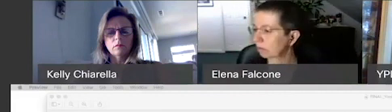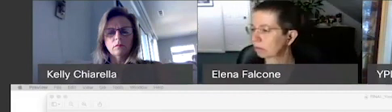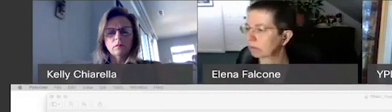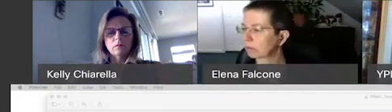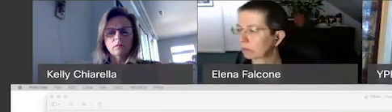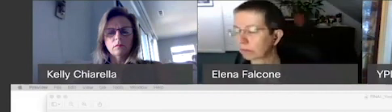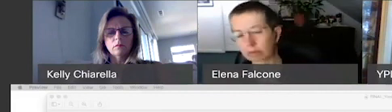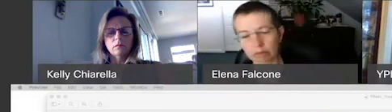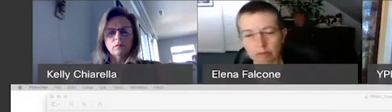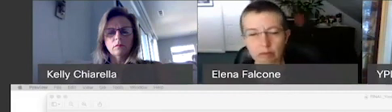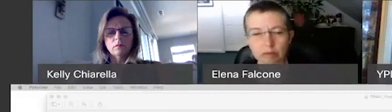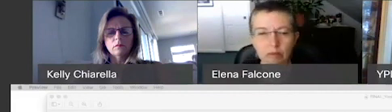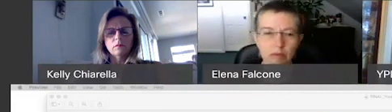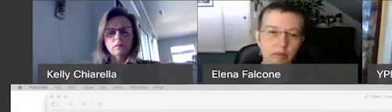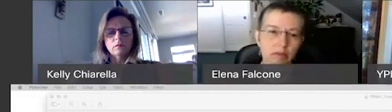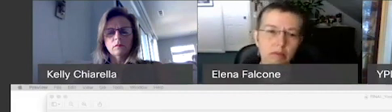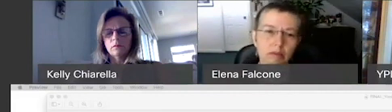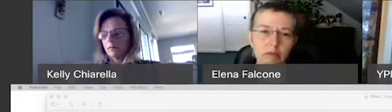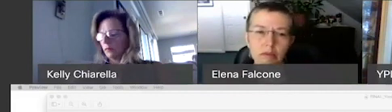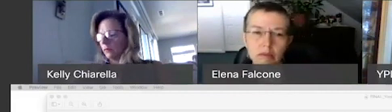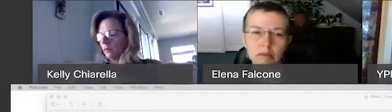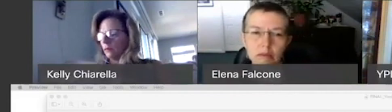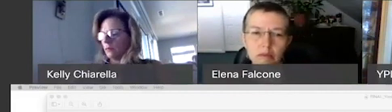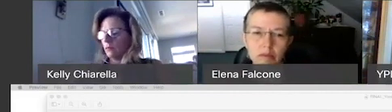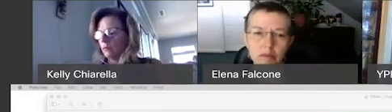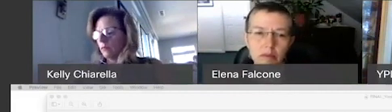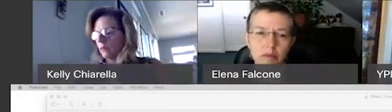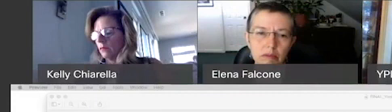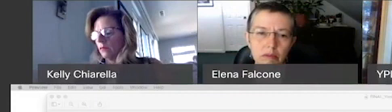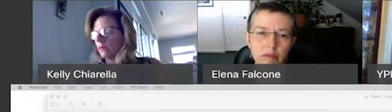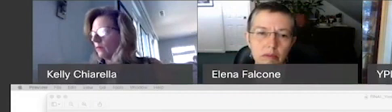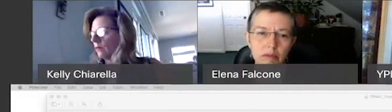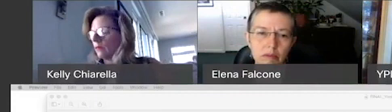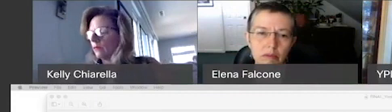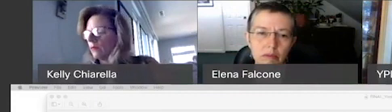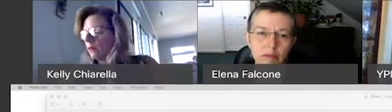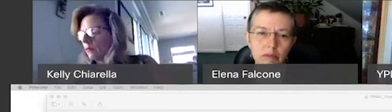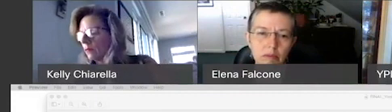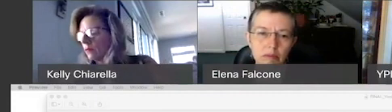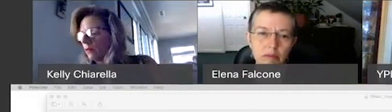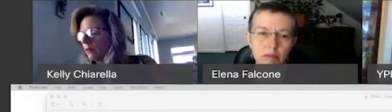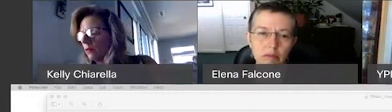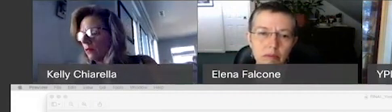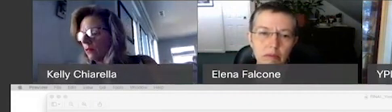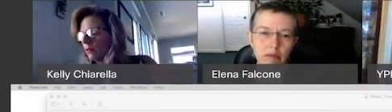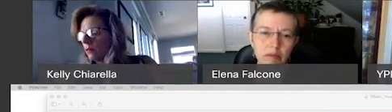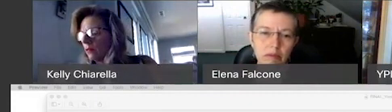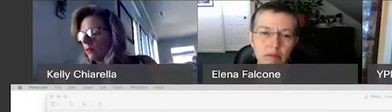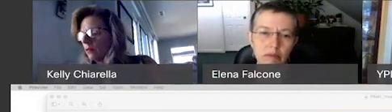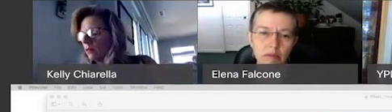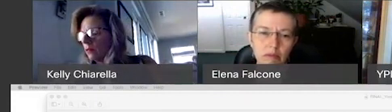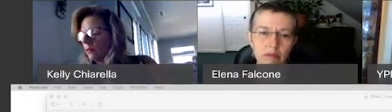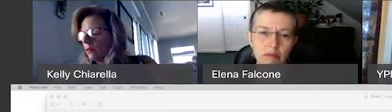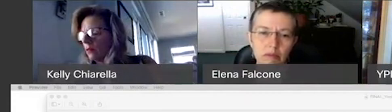believe it for sure. What they'll do to make it seem more believable is they'll use a technology called caller ID spoofing. They can make your caller ID,